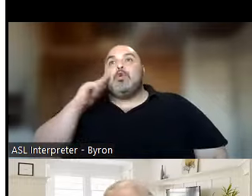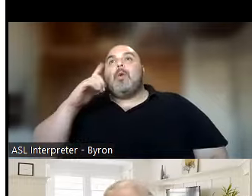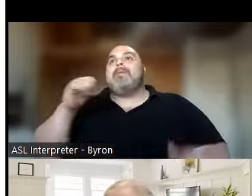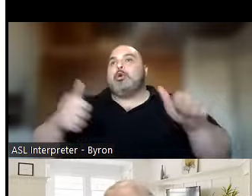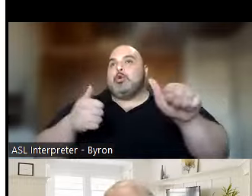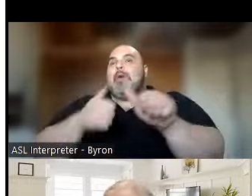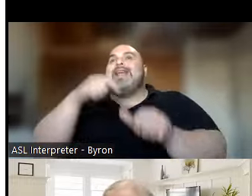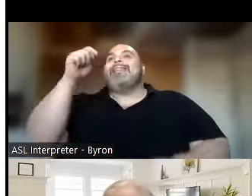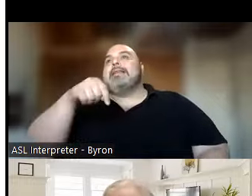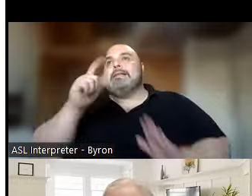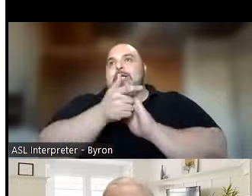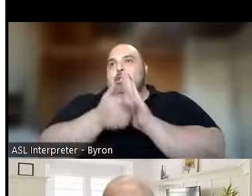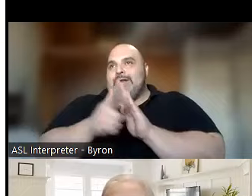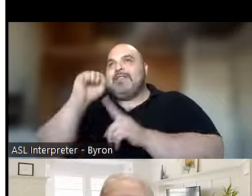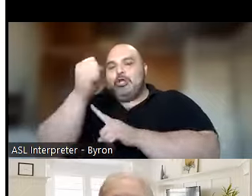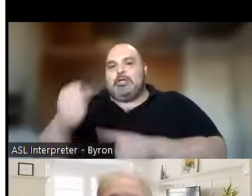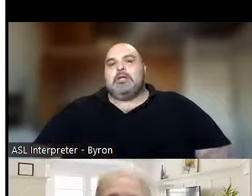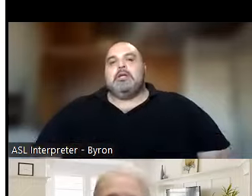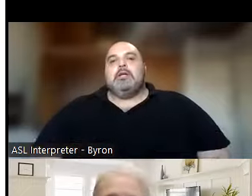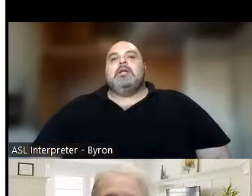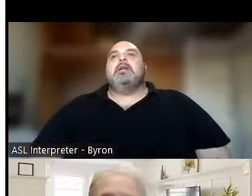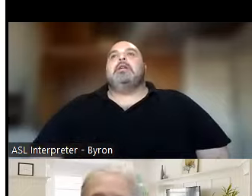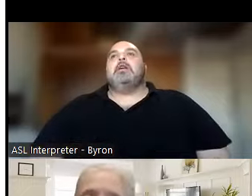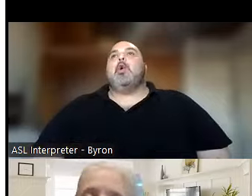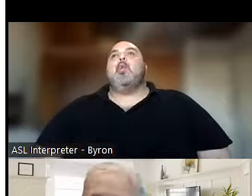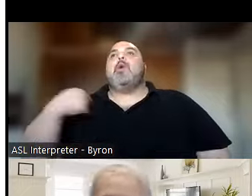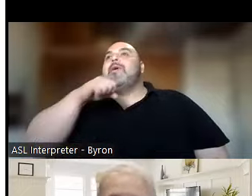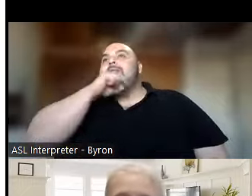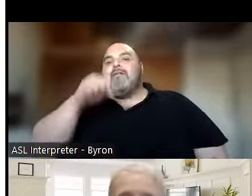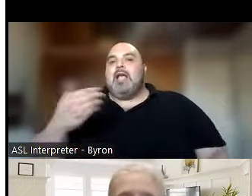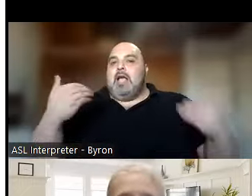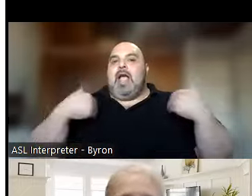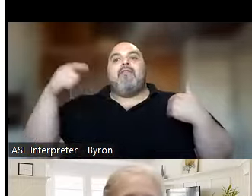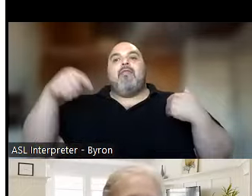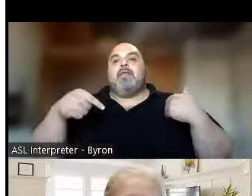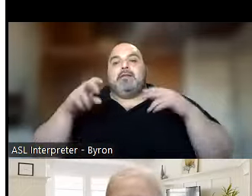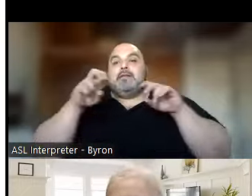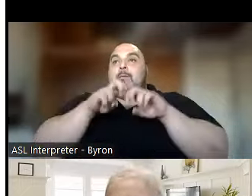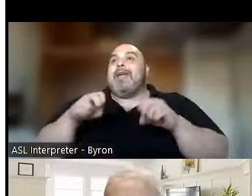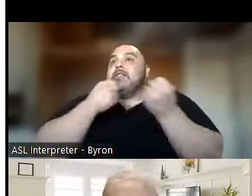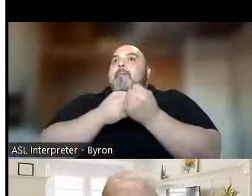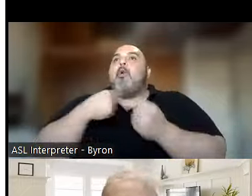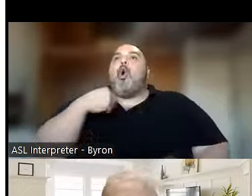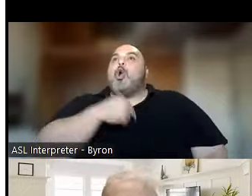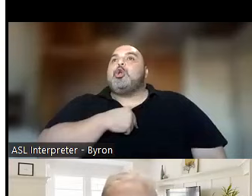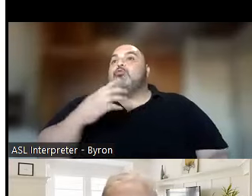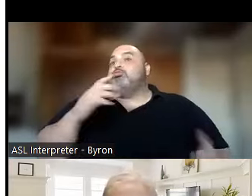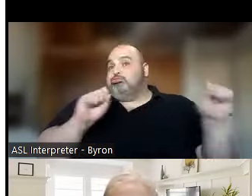legislative session that of course we would love to have this committee support of. So if we can go to the next